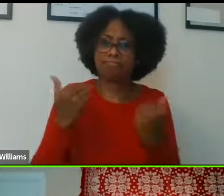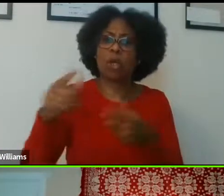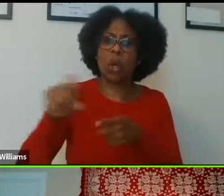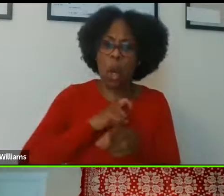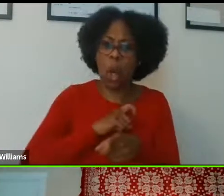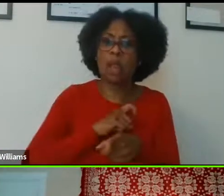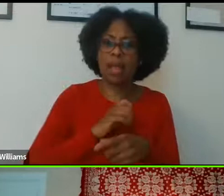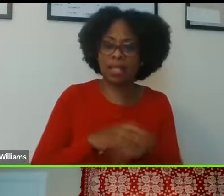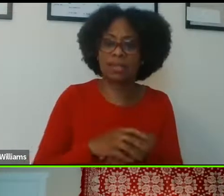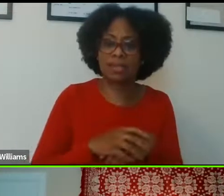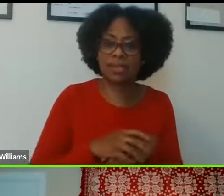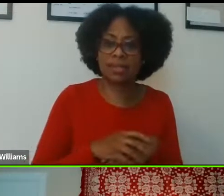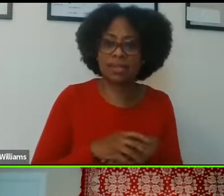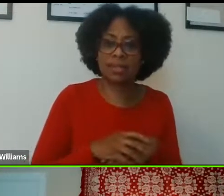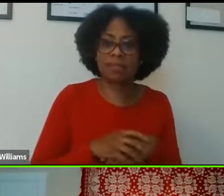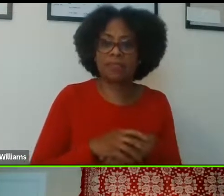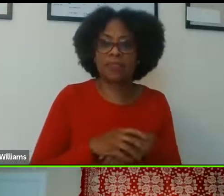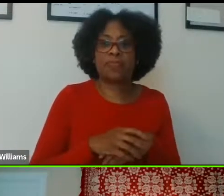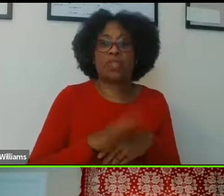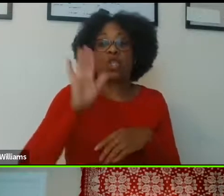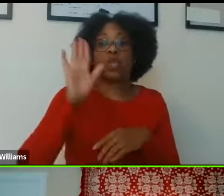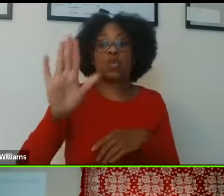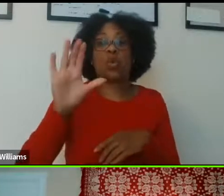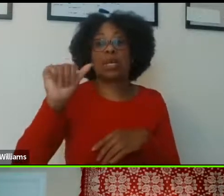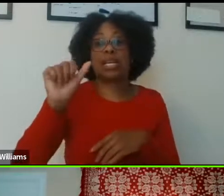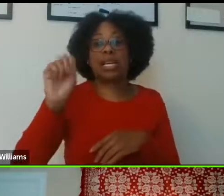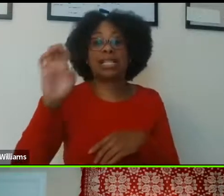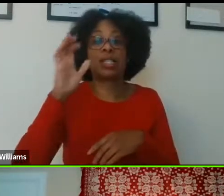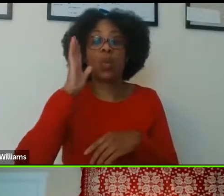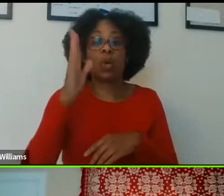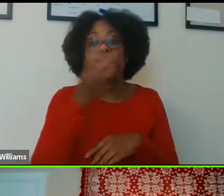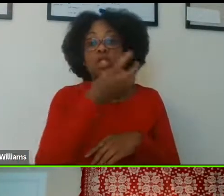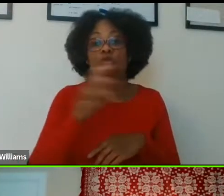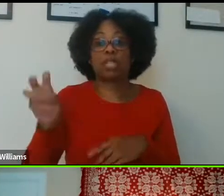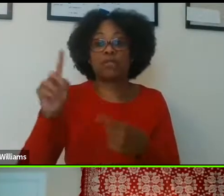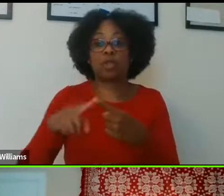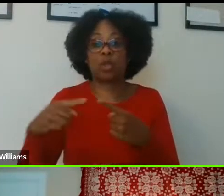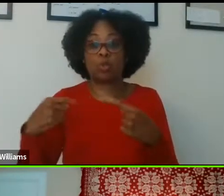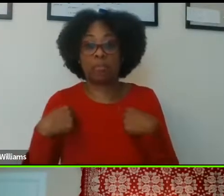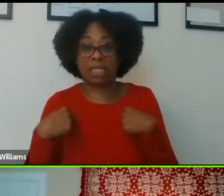your case would be transferred to me to respond to.